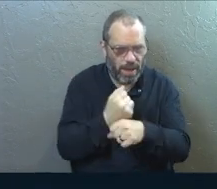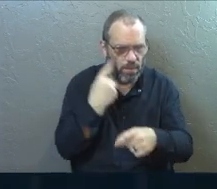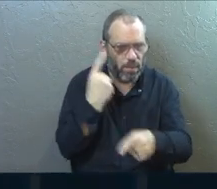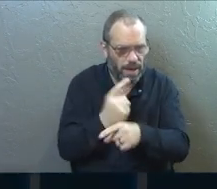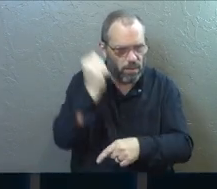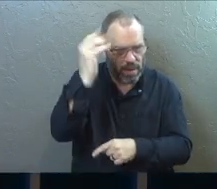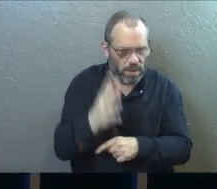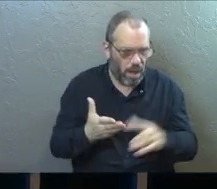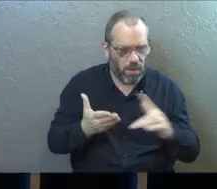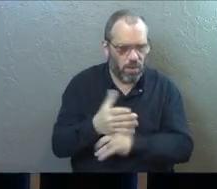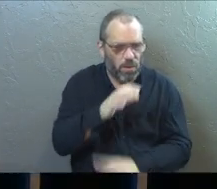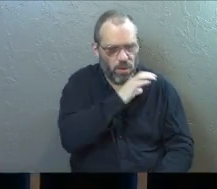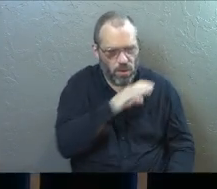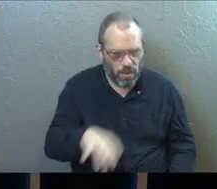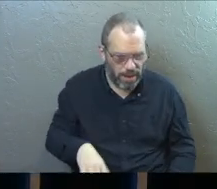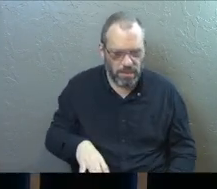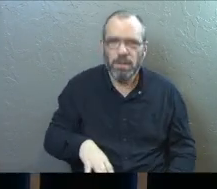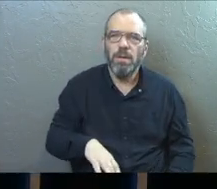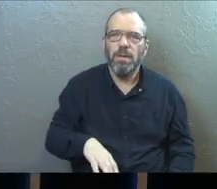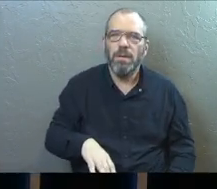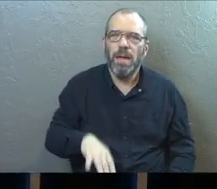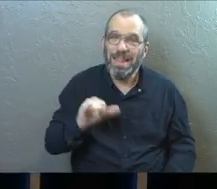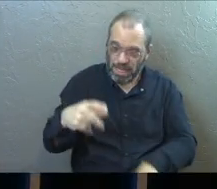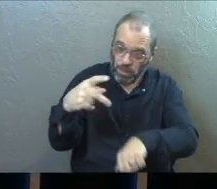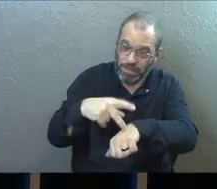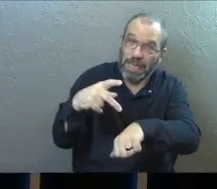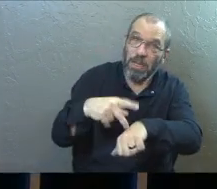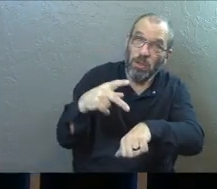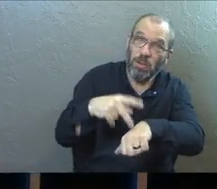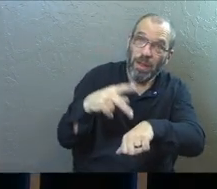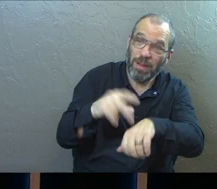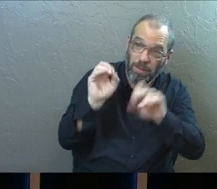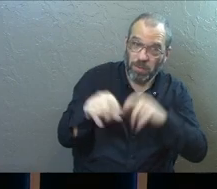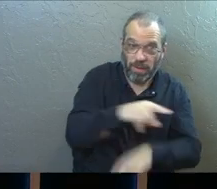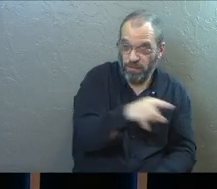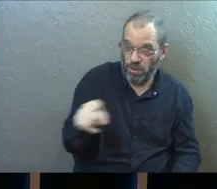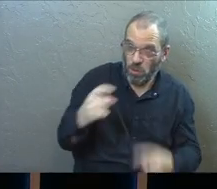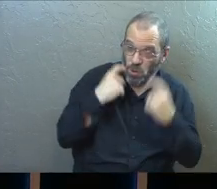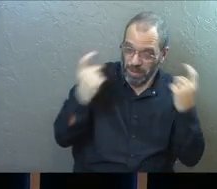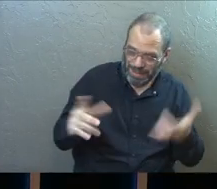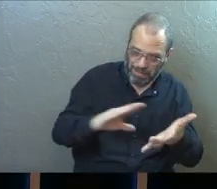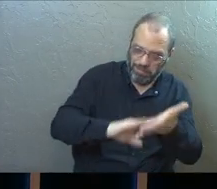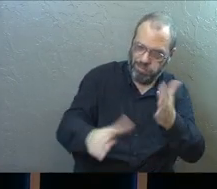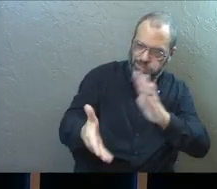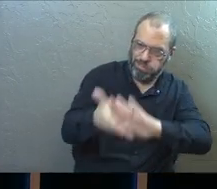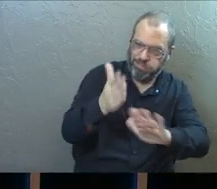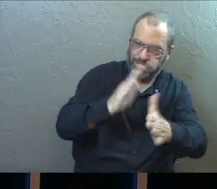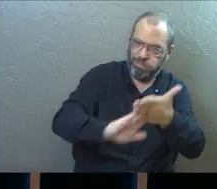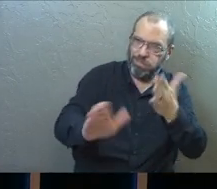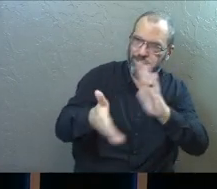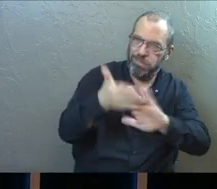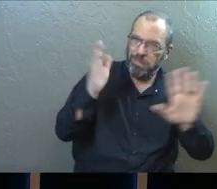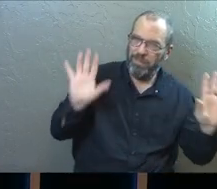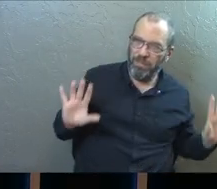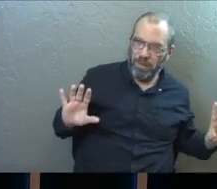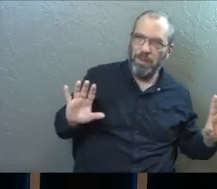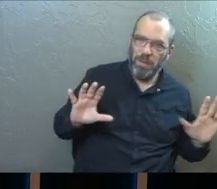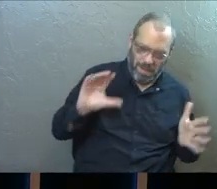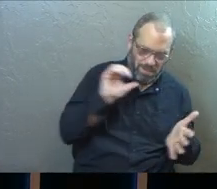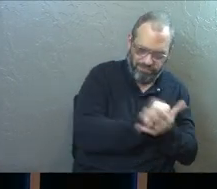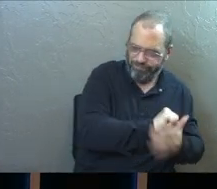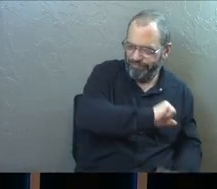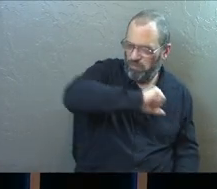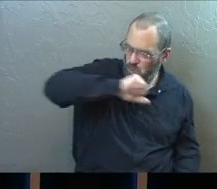God through Christ. As Peter says, there's an opportunity for you to have your sins blotted out,